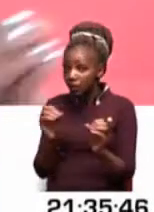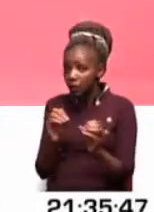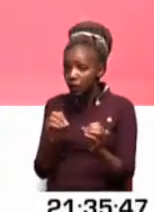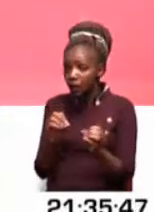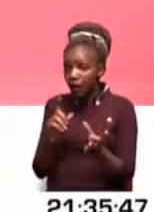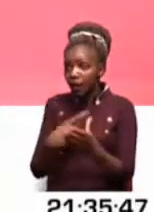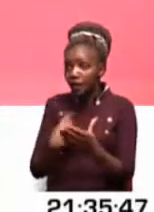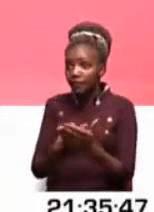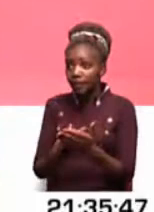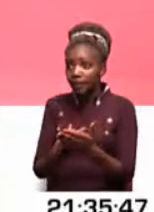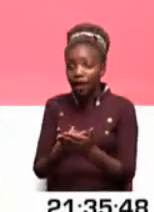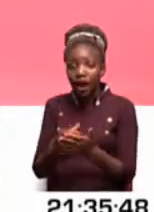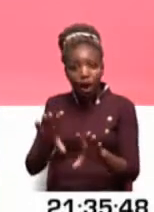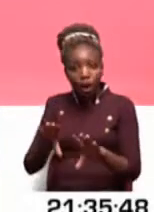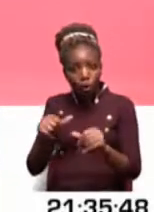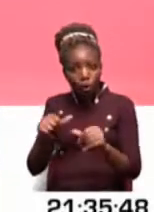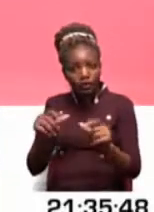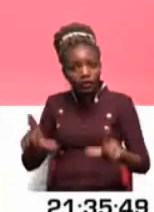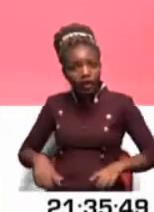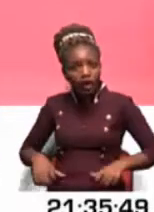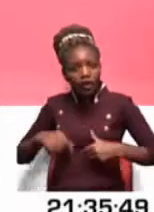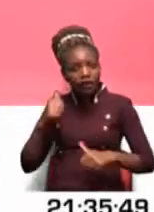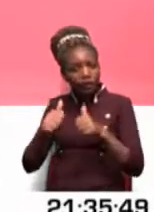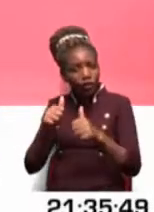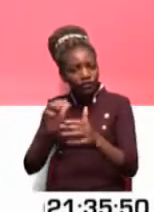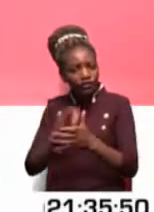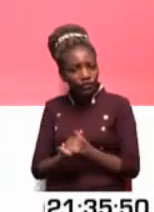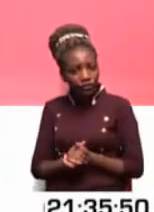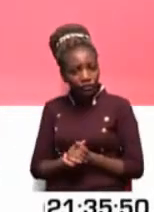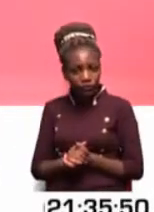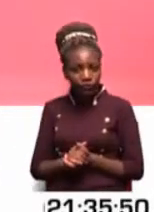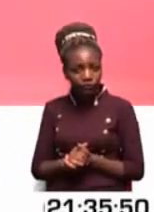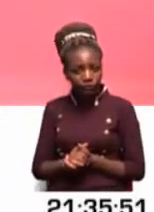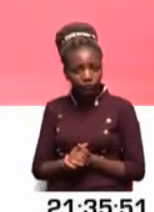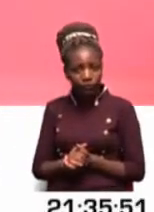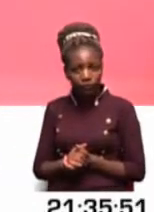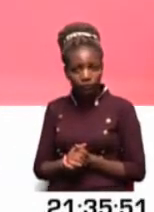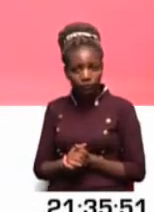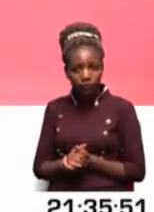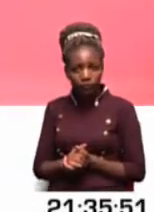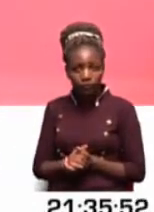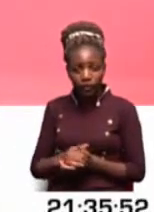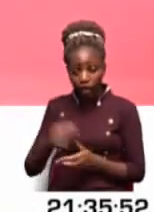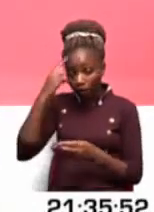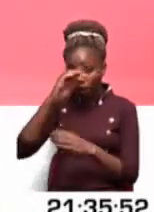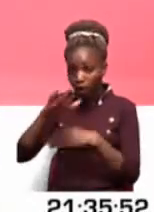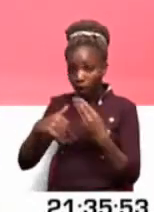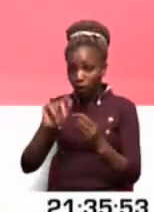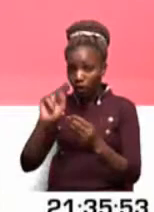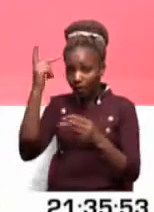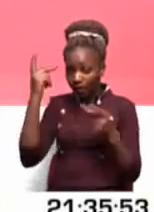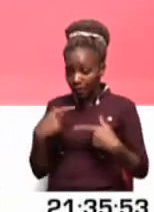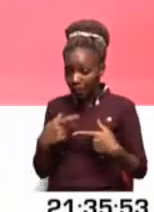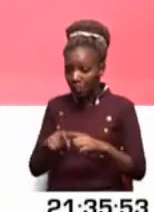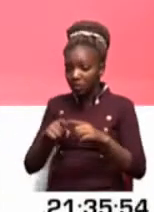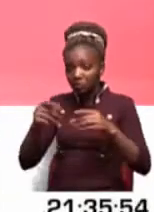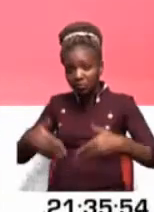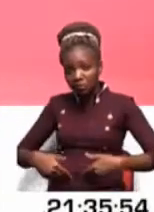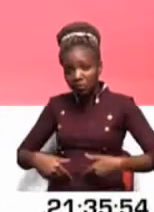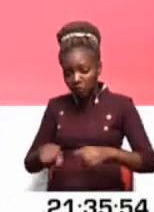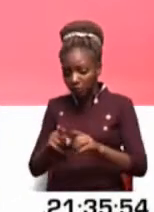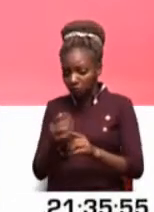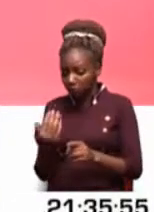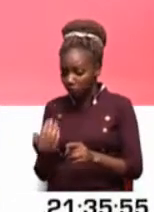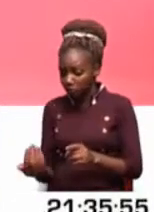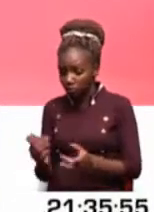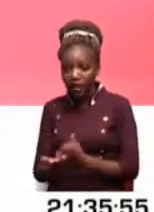the quality mm-hmm. of life, you know, of the average Kenyan man, Kenyan woman, Kenyan youth, Kenyan child?